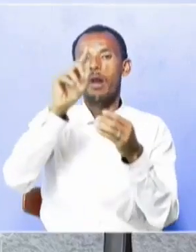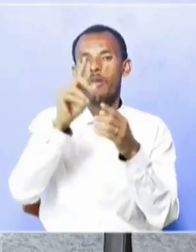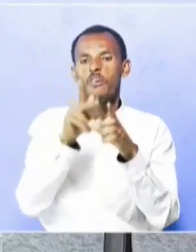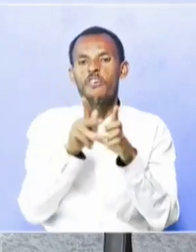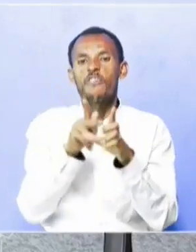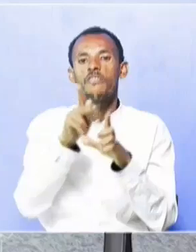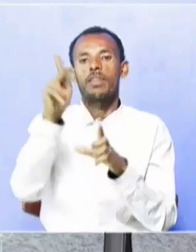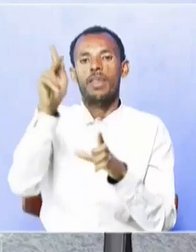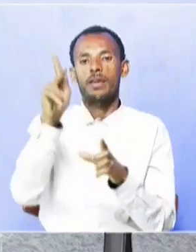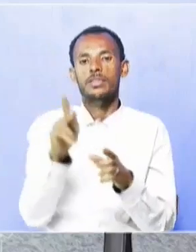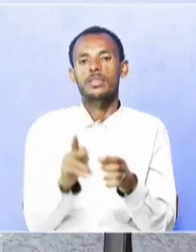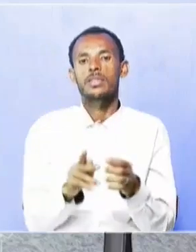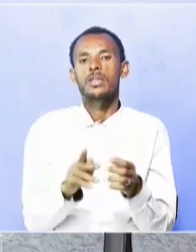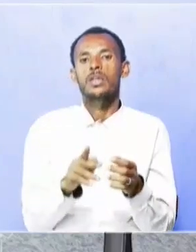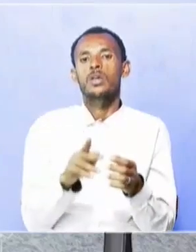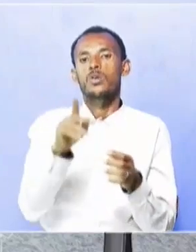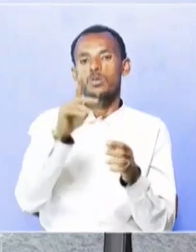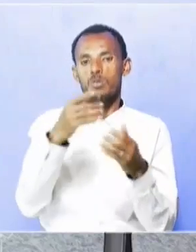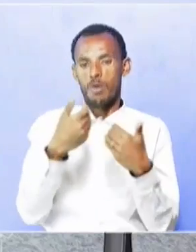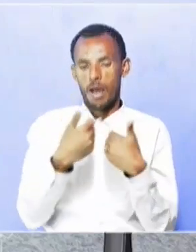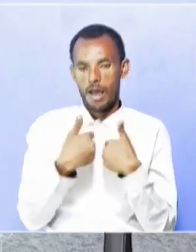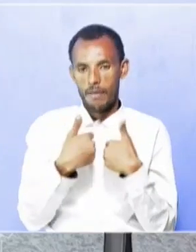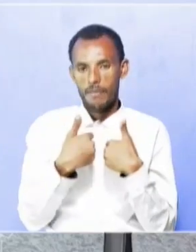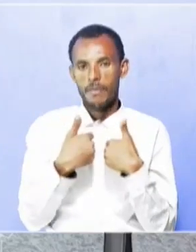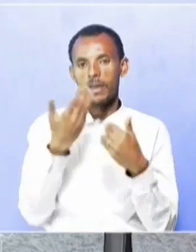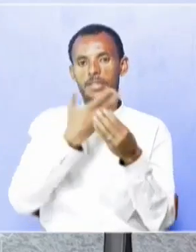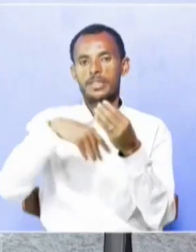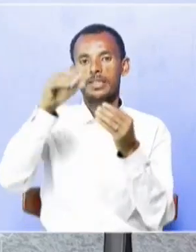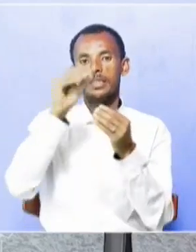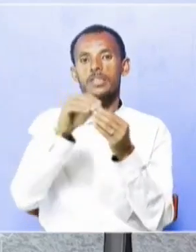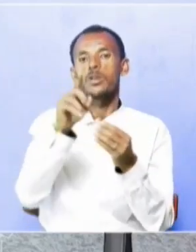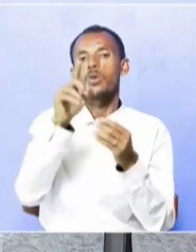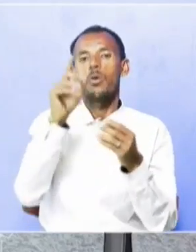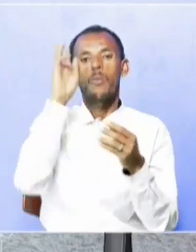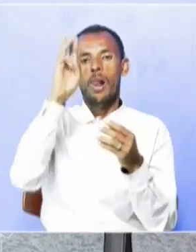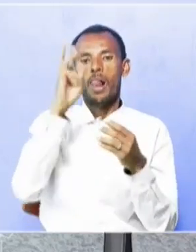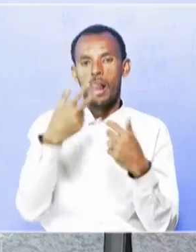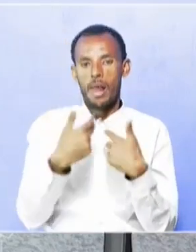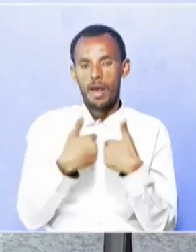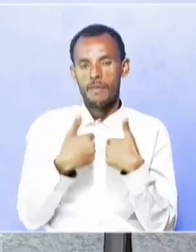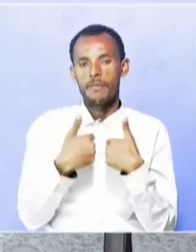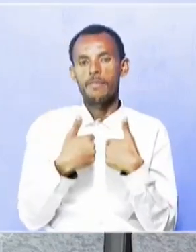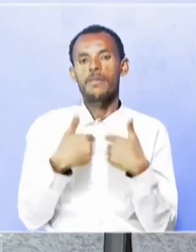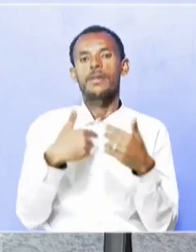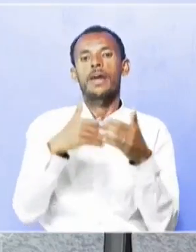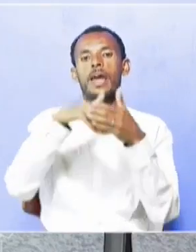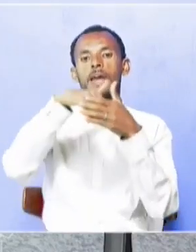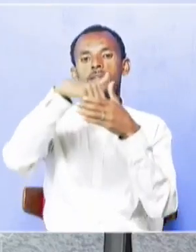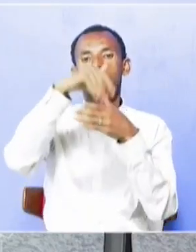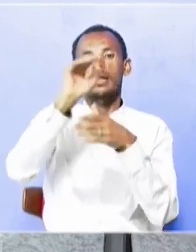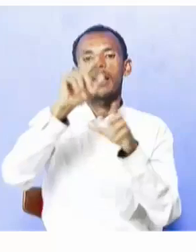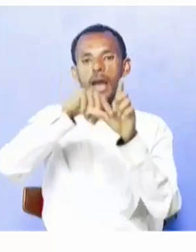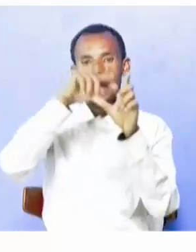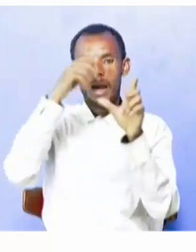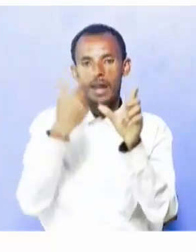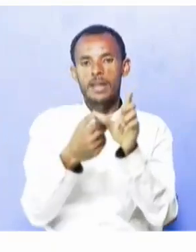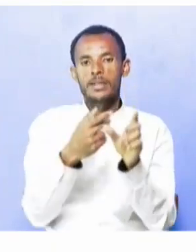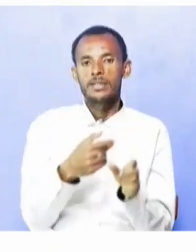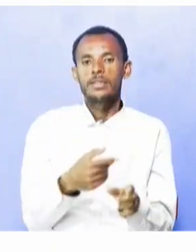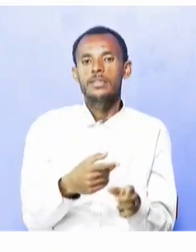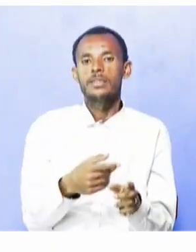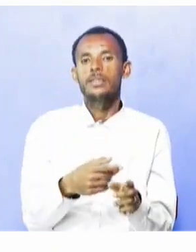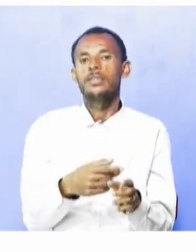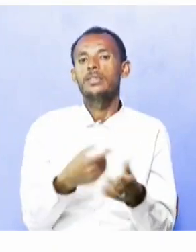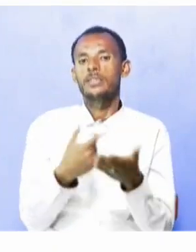vertex, okay? You need to have a certain extension so that you will have an exterior angle. So, say